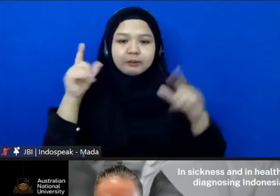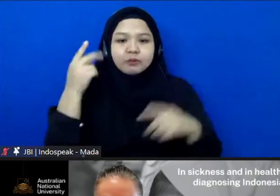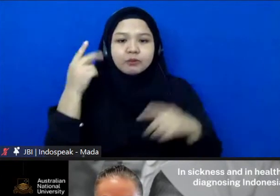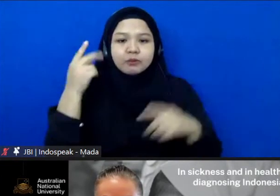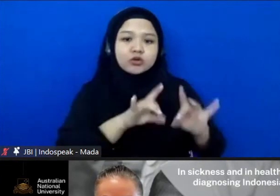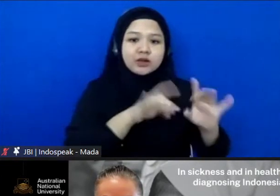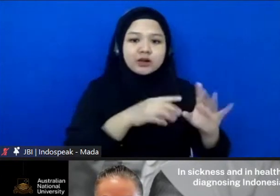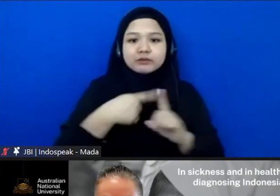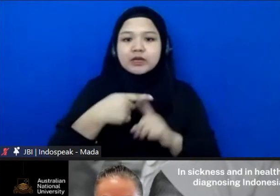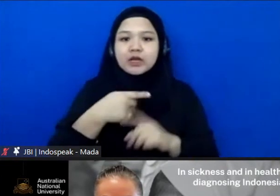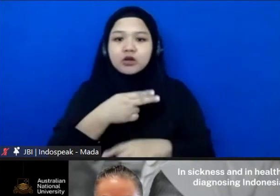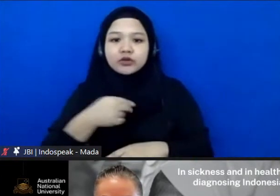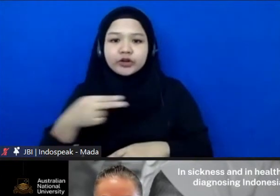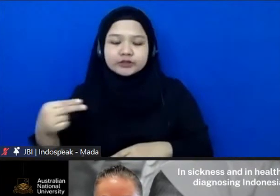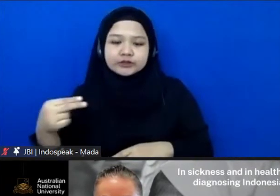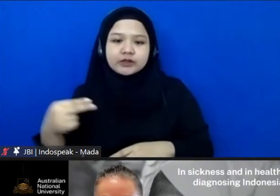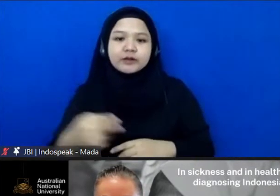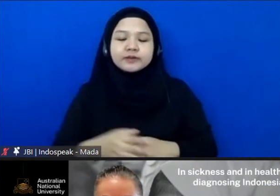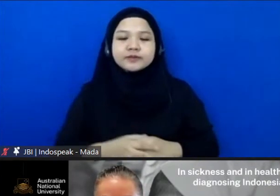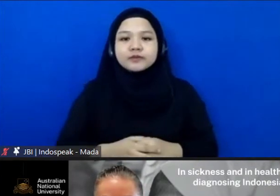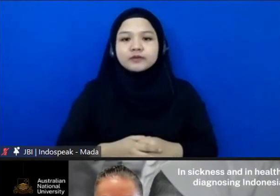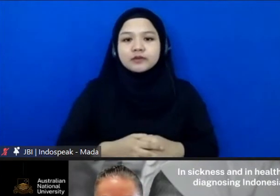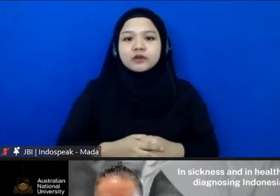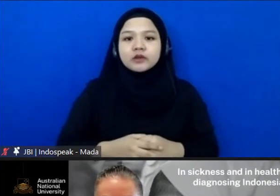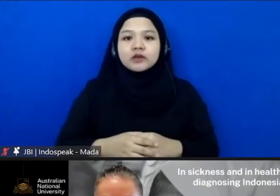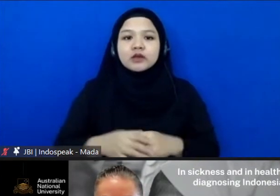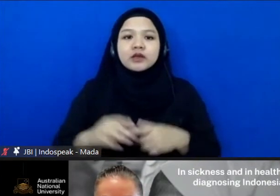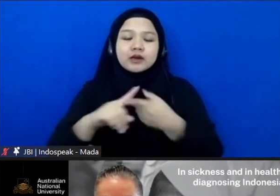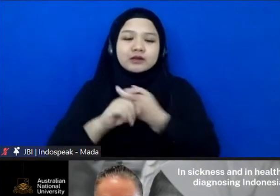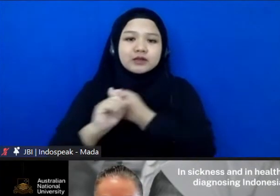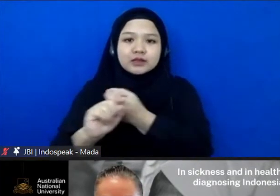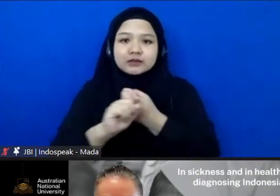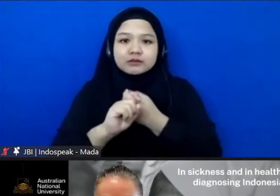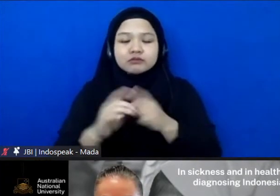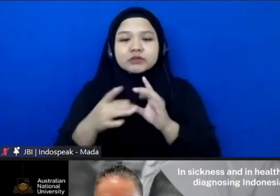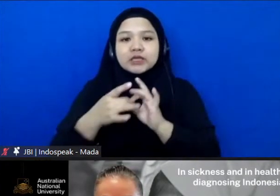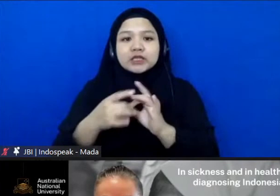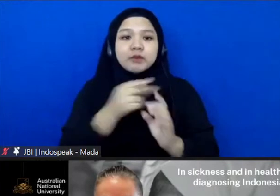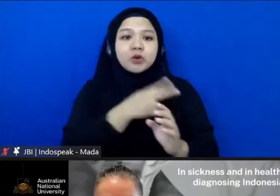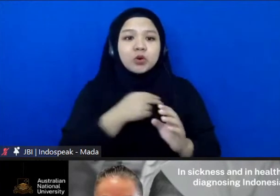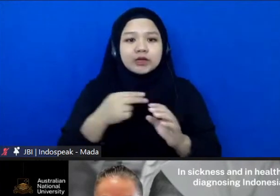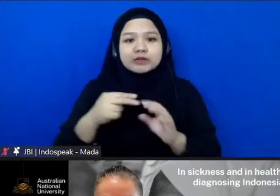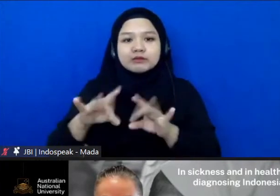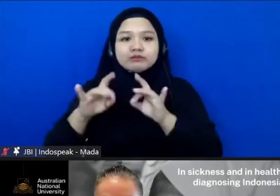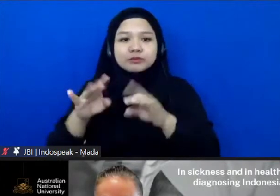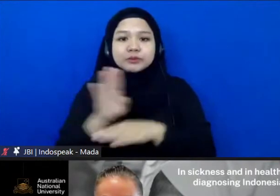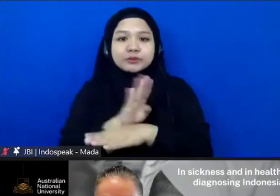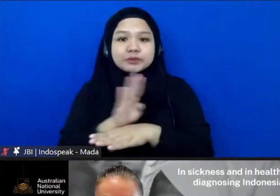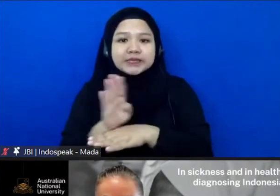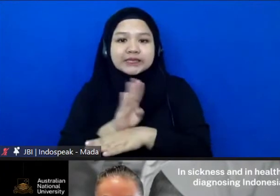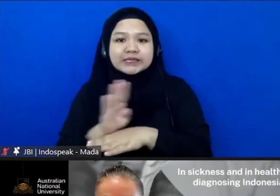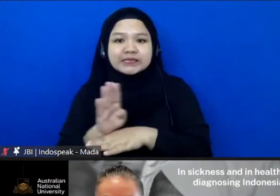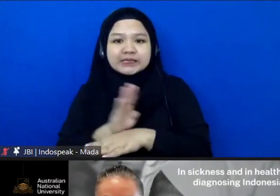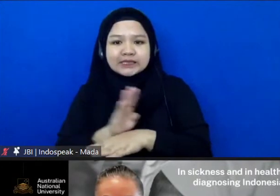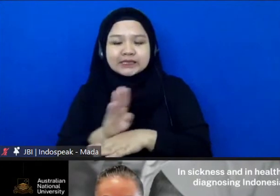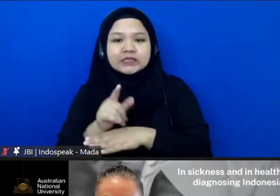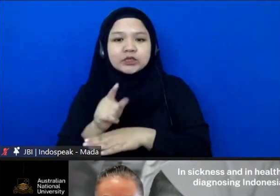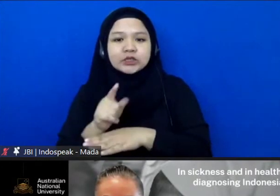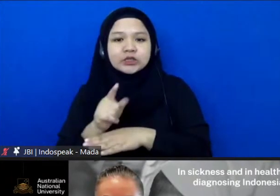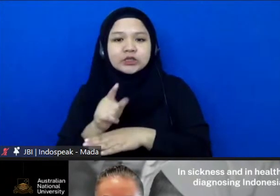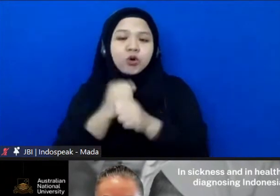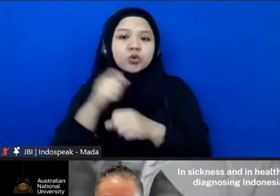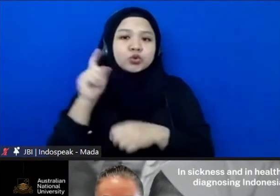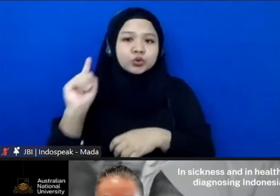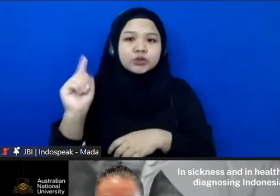Working to build and strengthen the relationship between Australian and Indonesian business is a key focus of